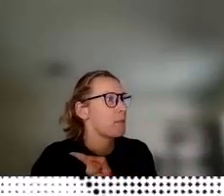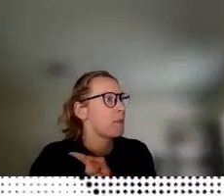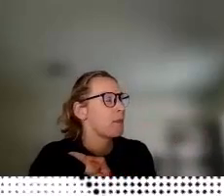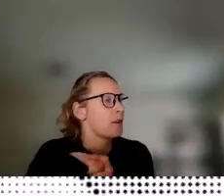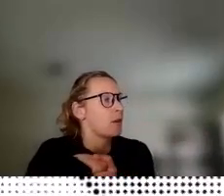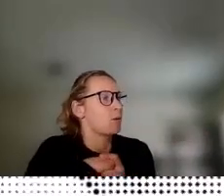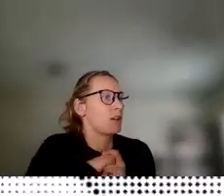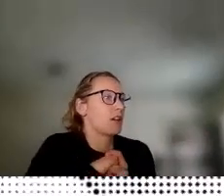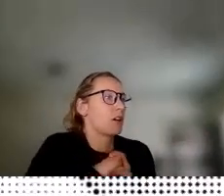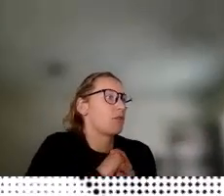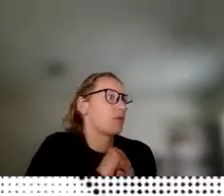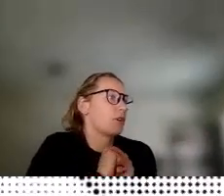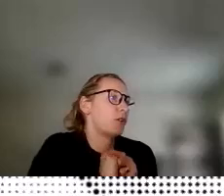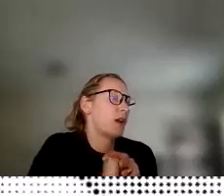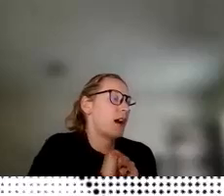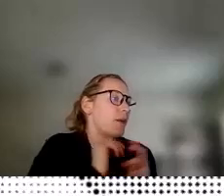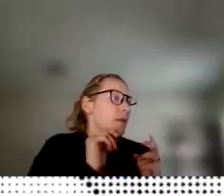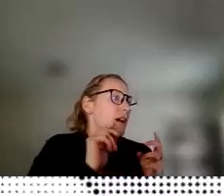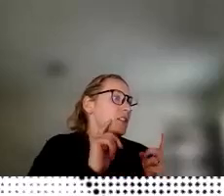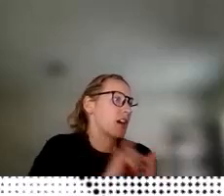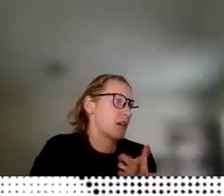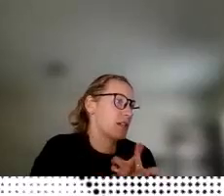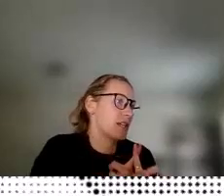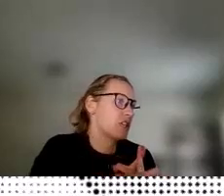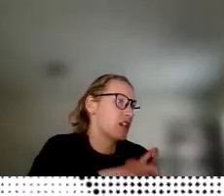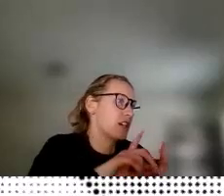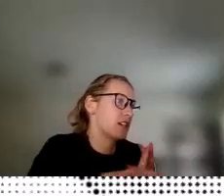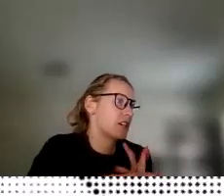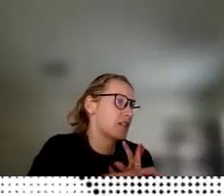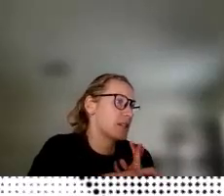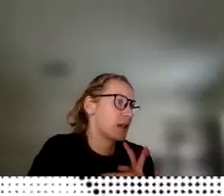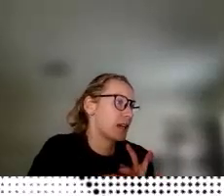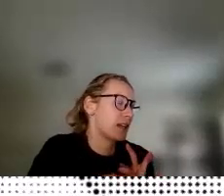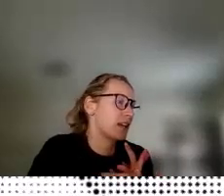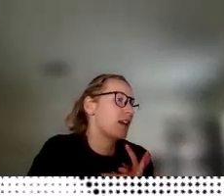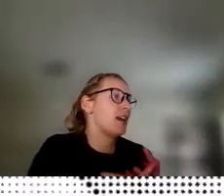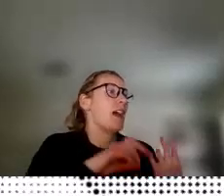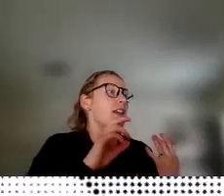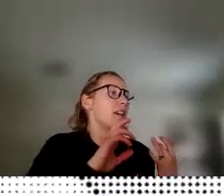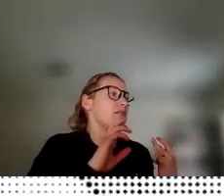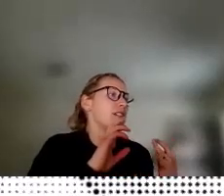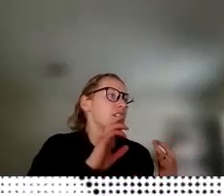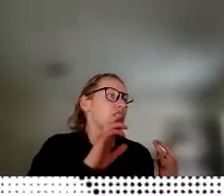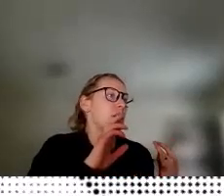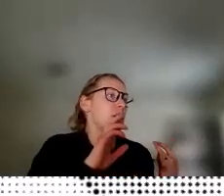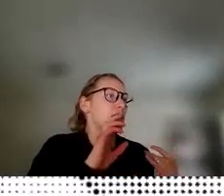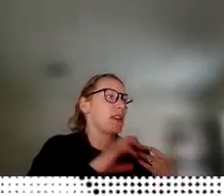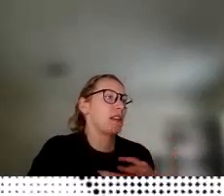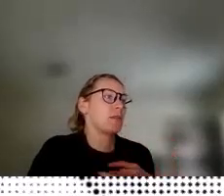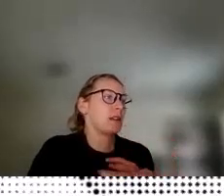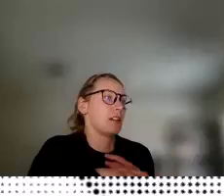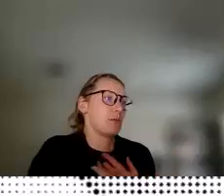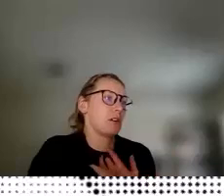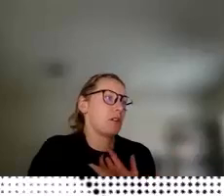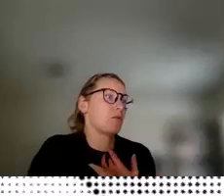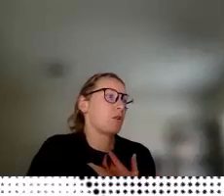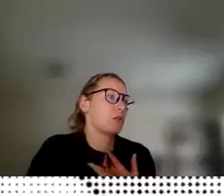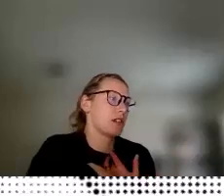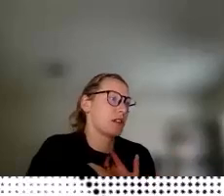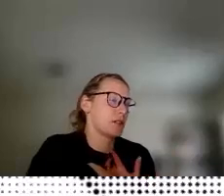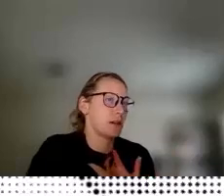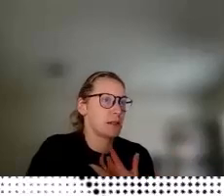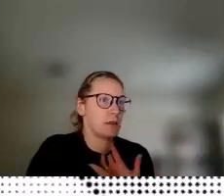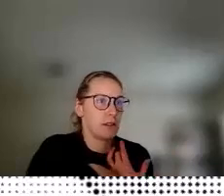linked. We're going to go through documentation and service planning, and then finish up with case